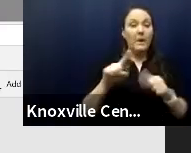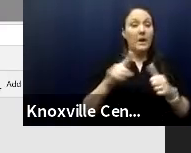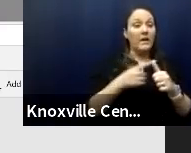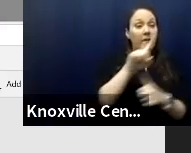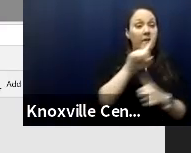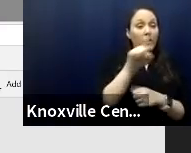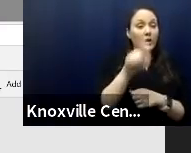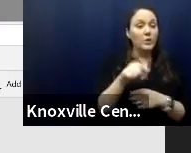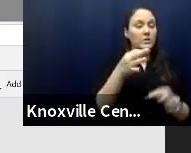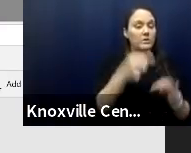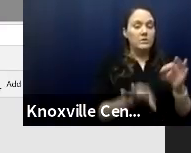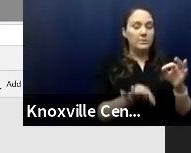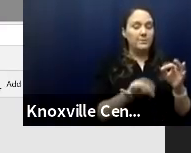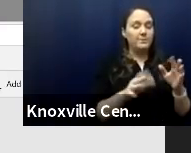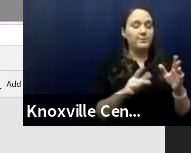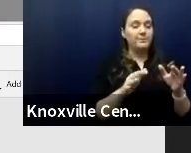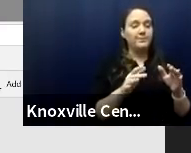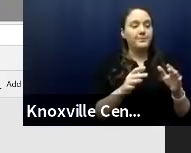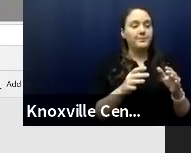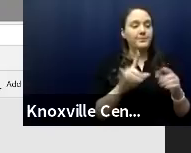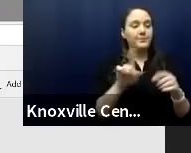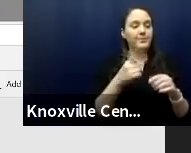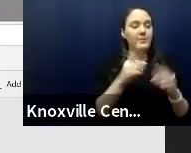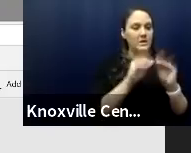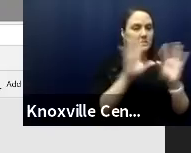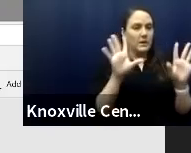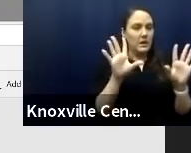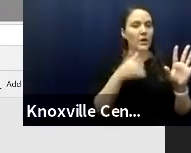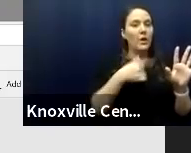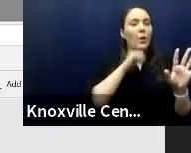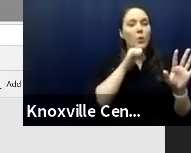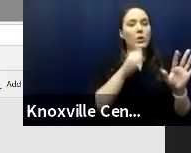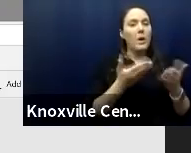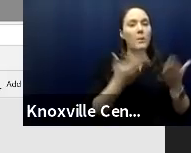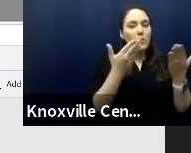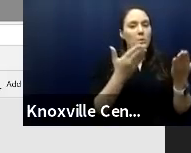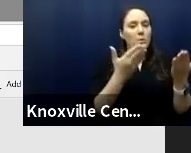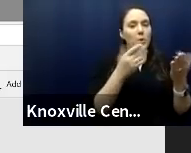simply that, just to be clear, we're not proposing this. I